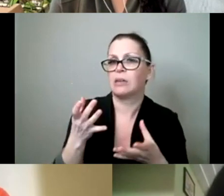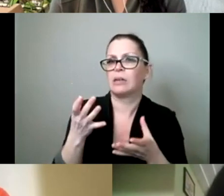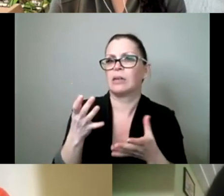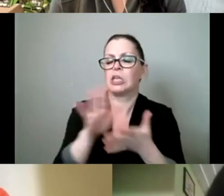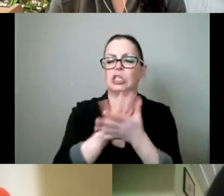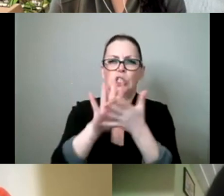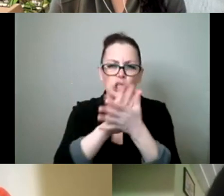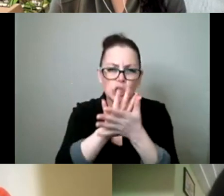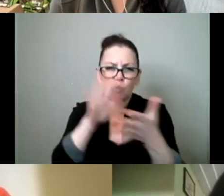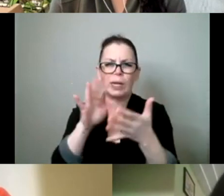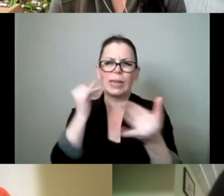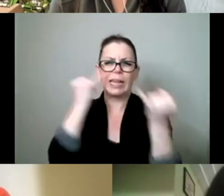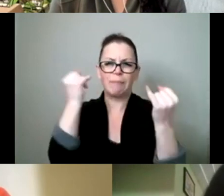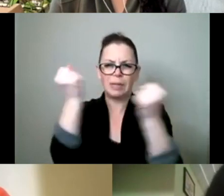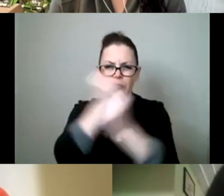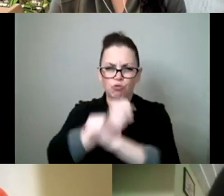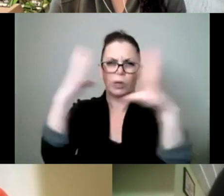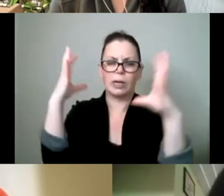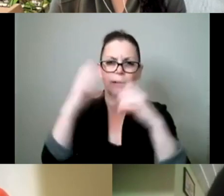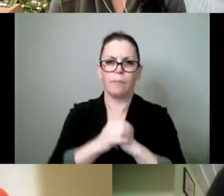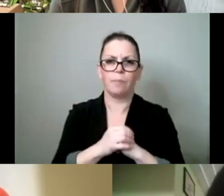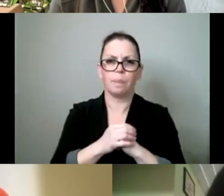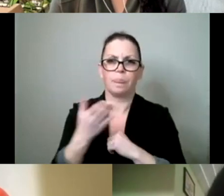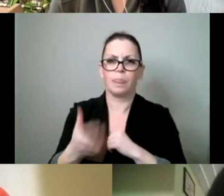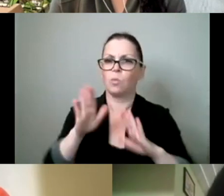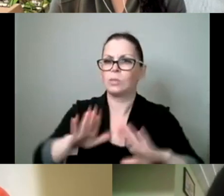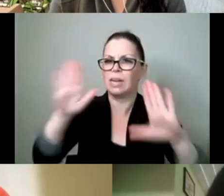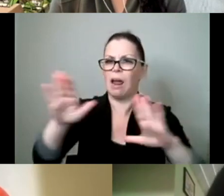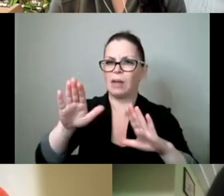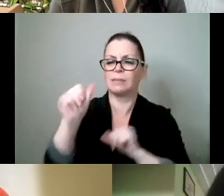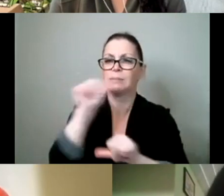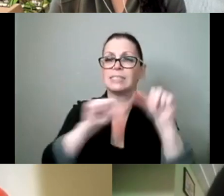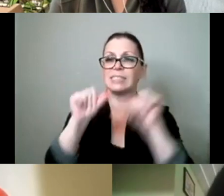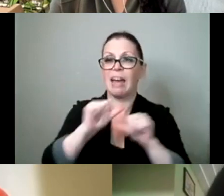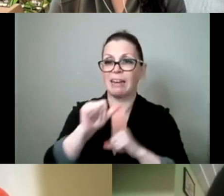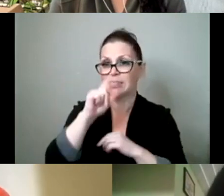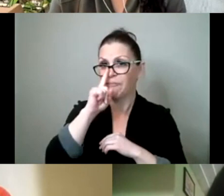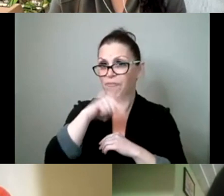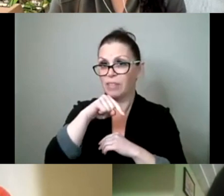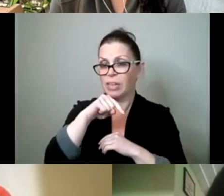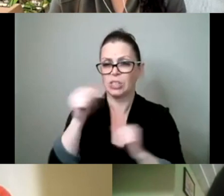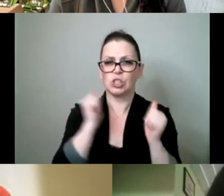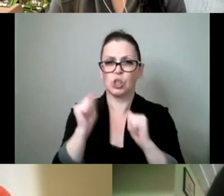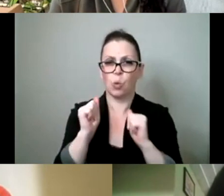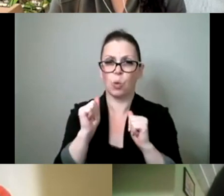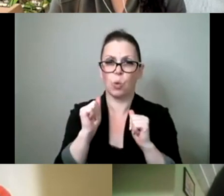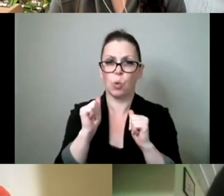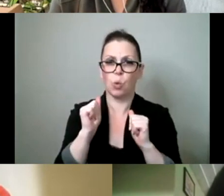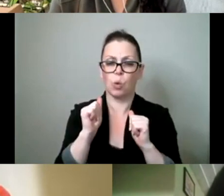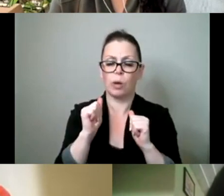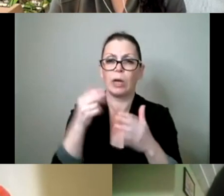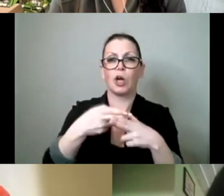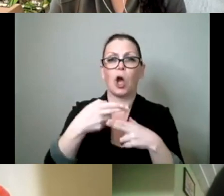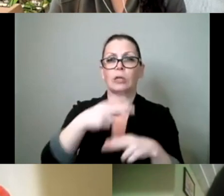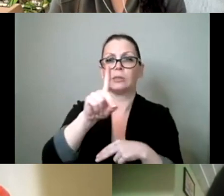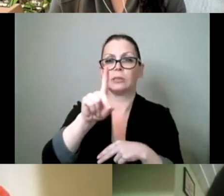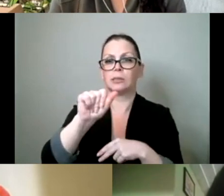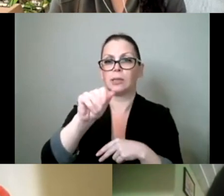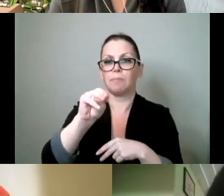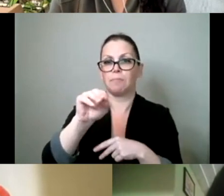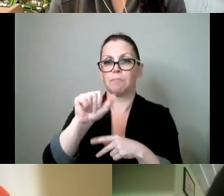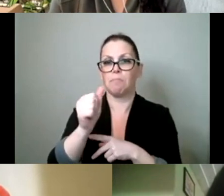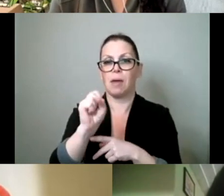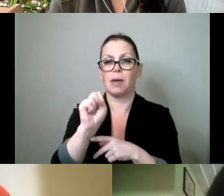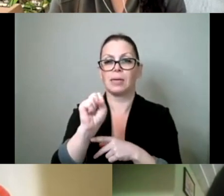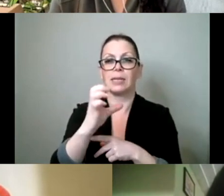imagery. There was a great sci-fi show that got shut down before it got out, but it was called Damascus and it had a primarily